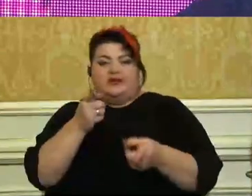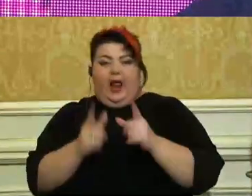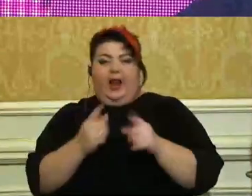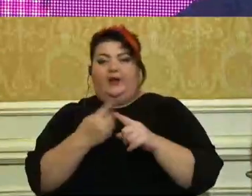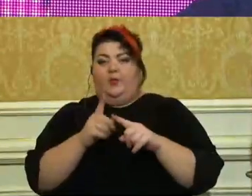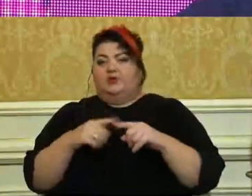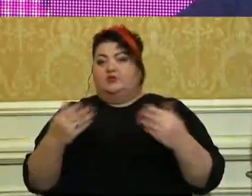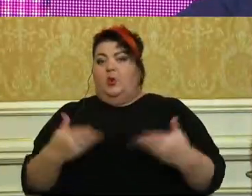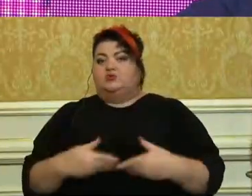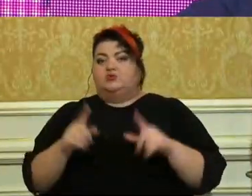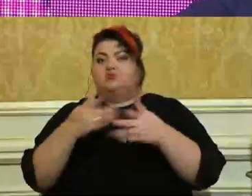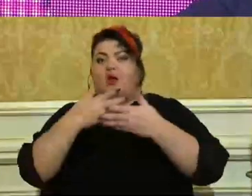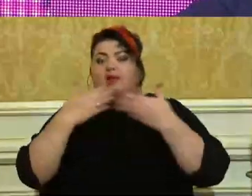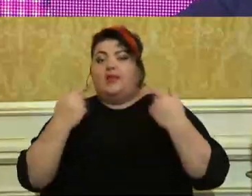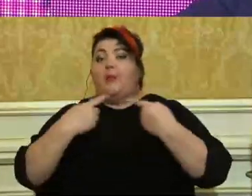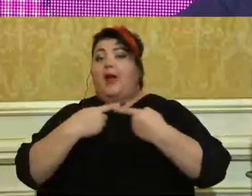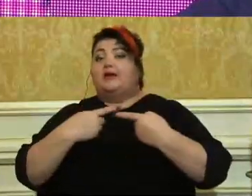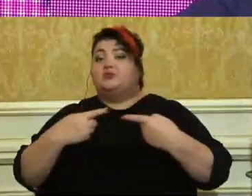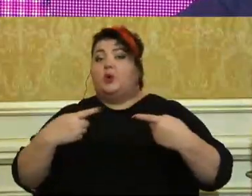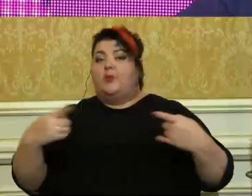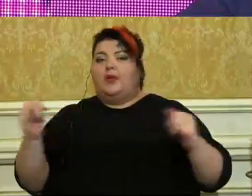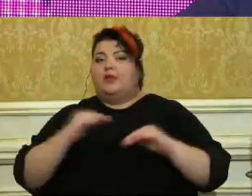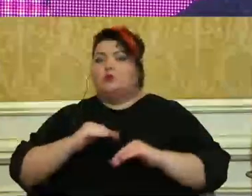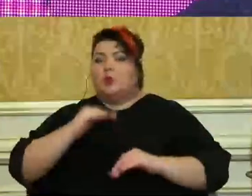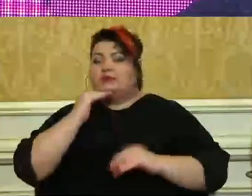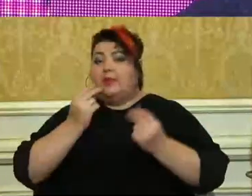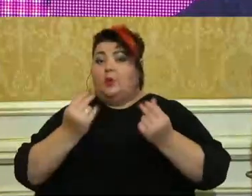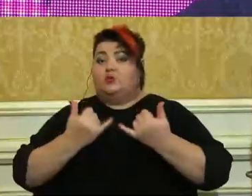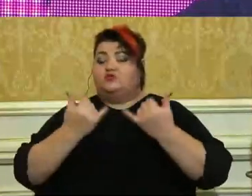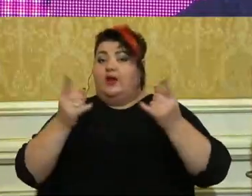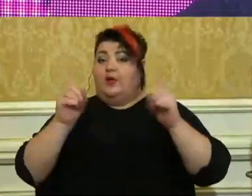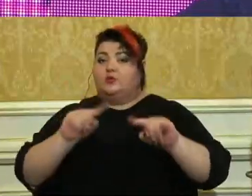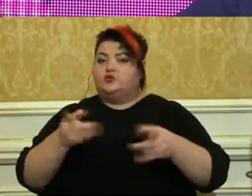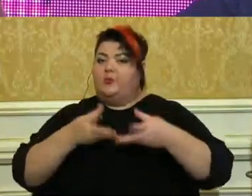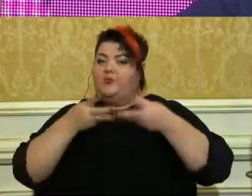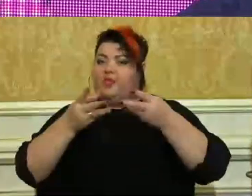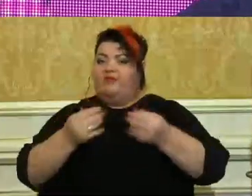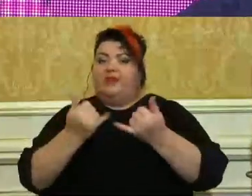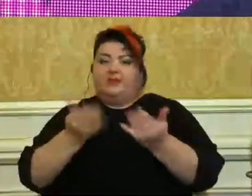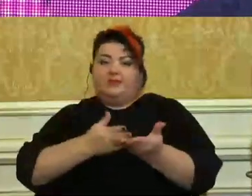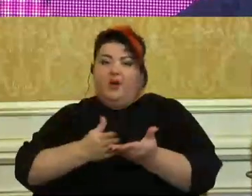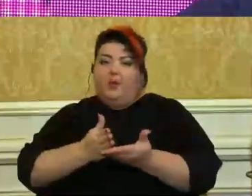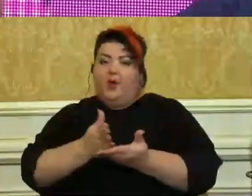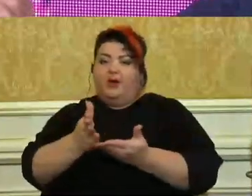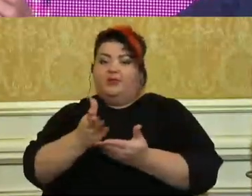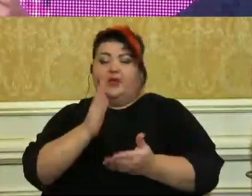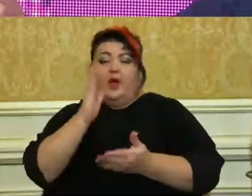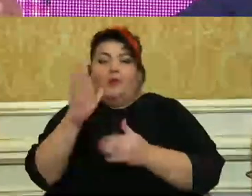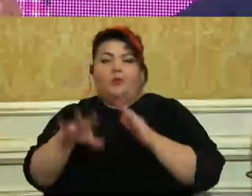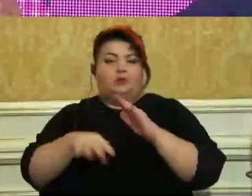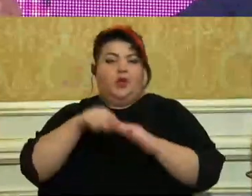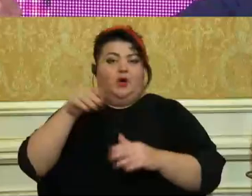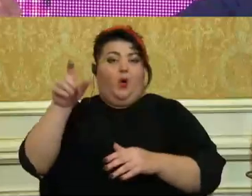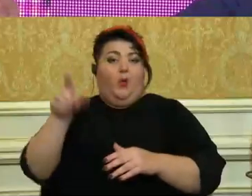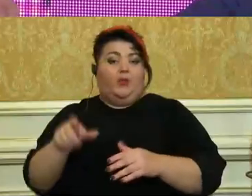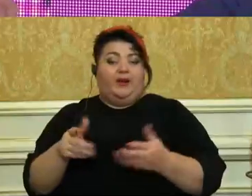they are facing the reality. And they have seen that there is no instruments, no tools, not enough finances